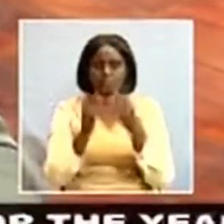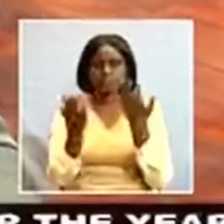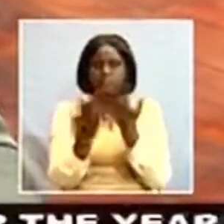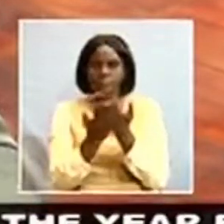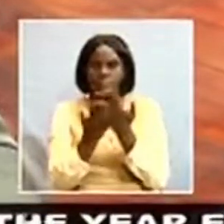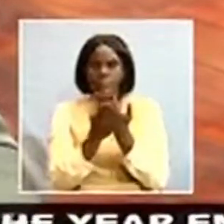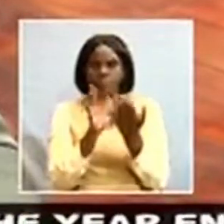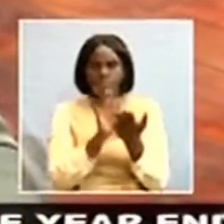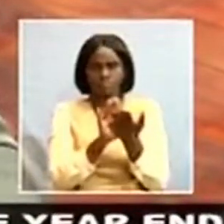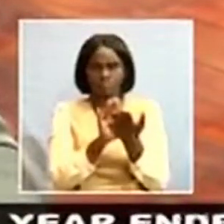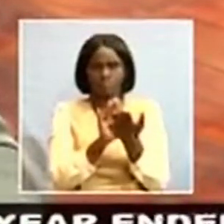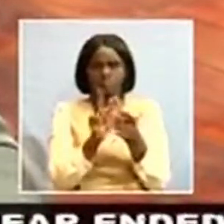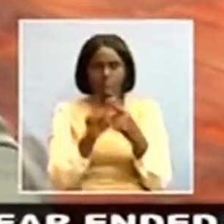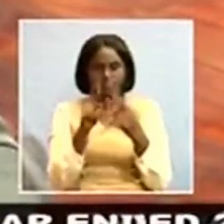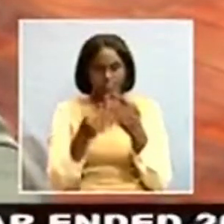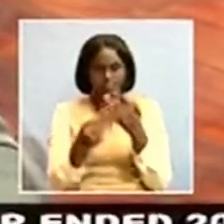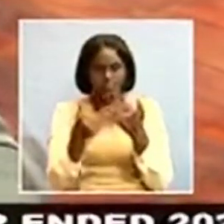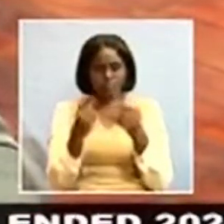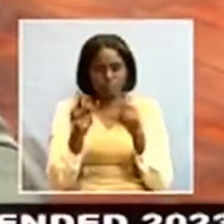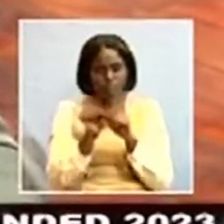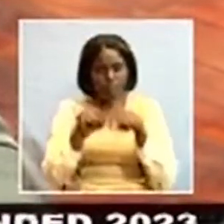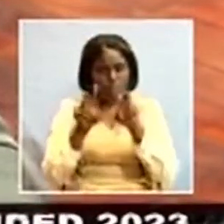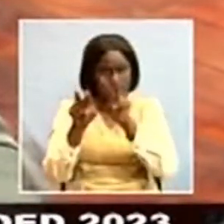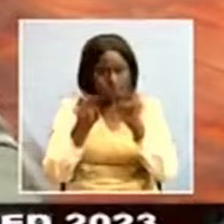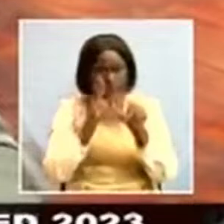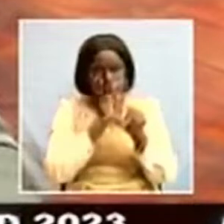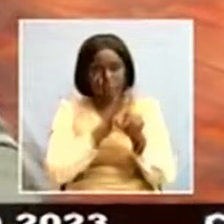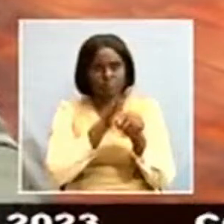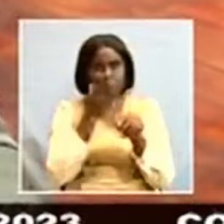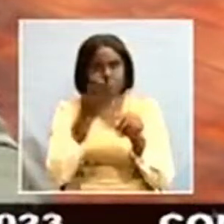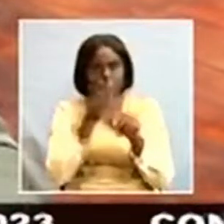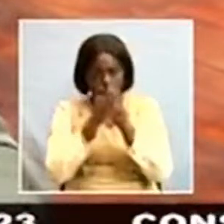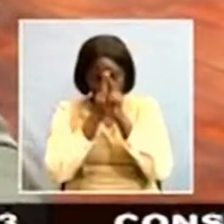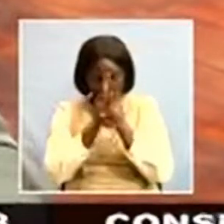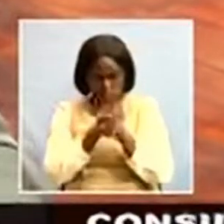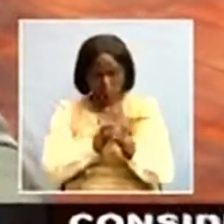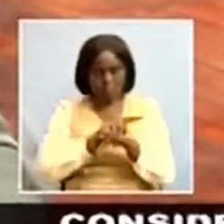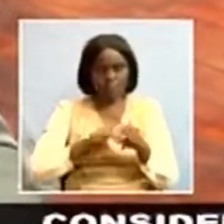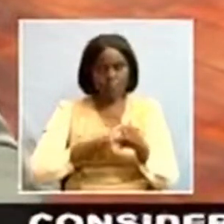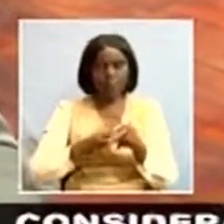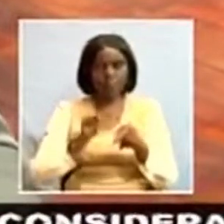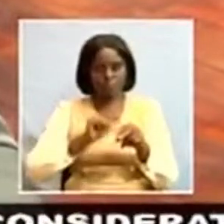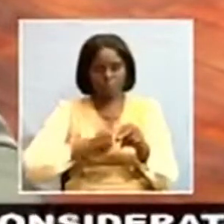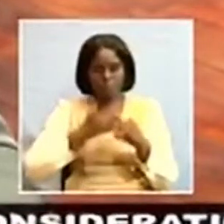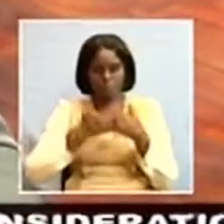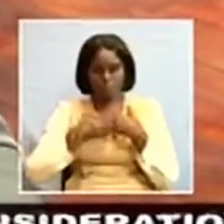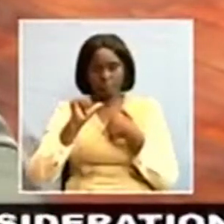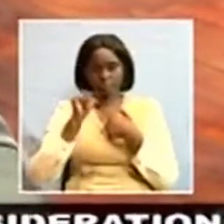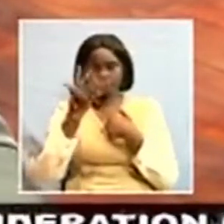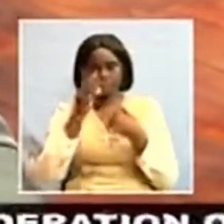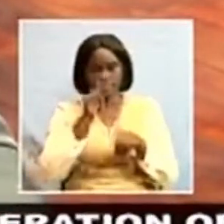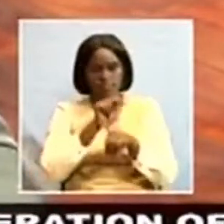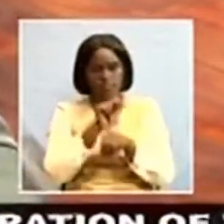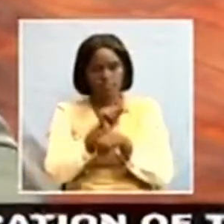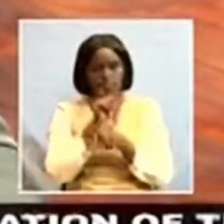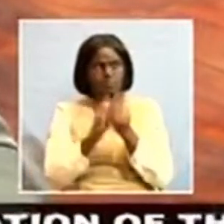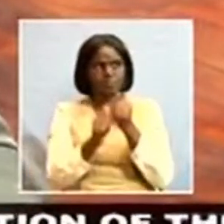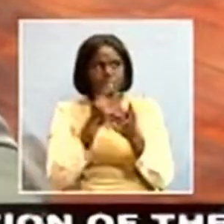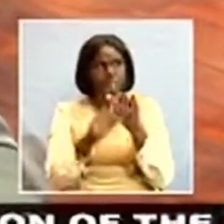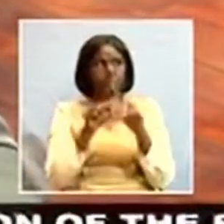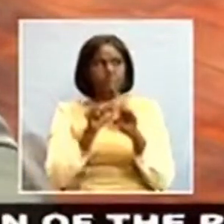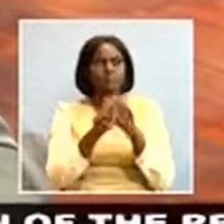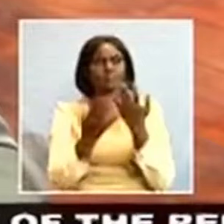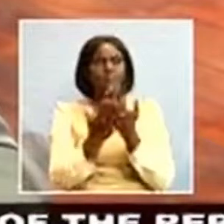addendum. However, as observed by the Honourable Member, we have 15 projects which are in